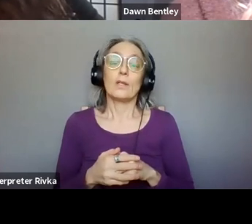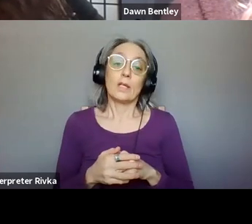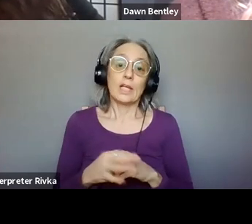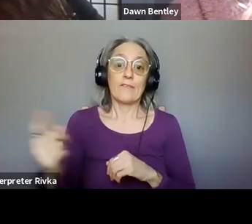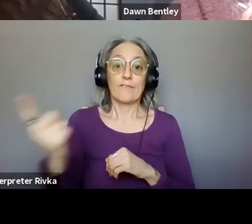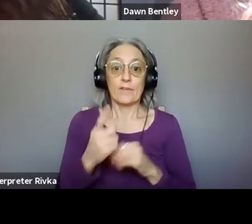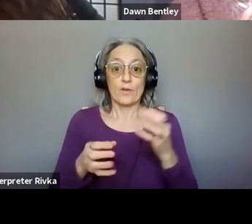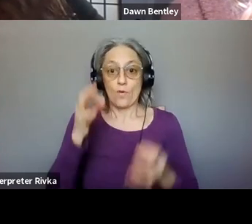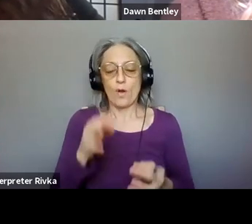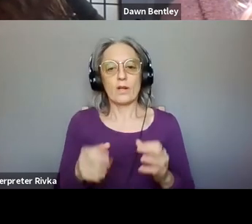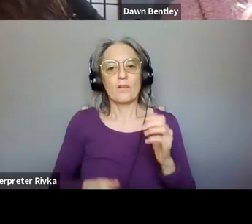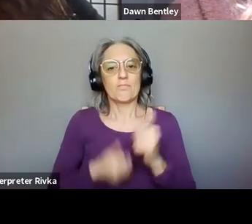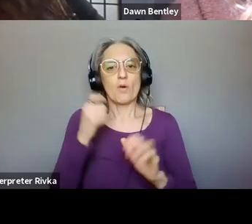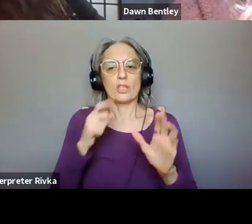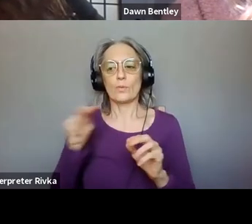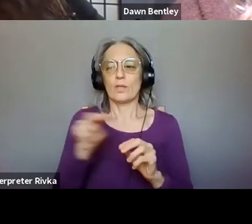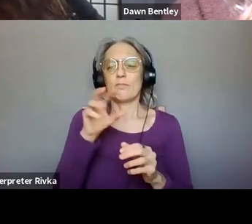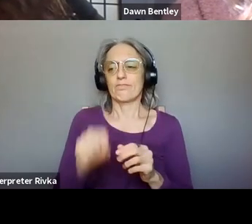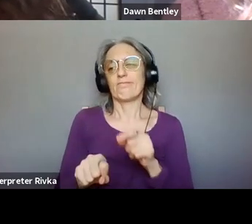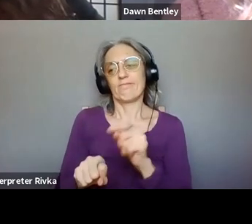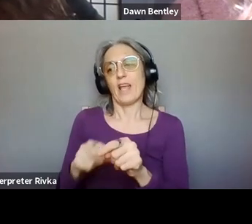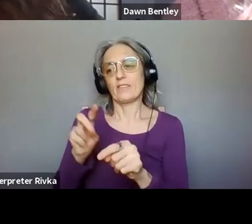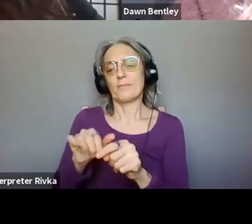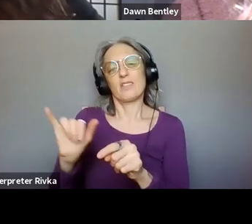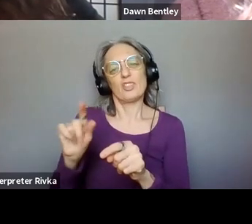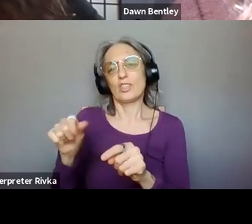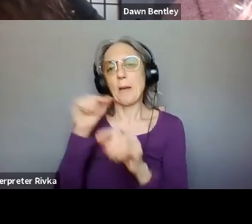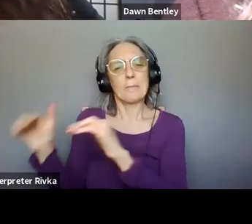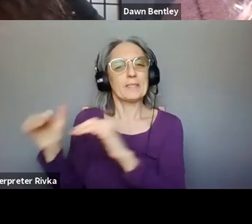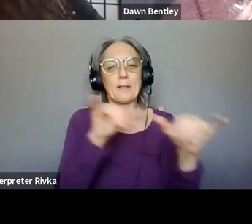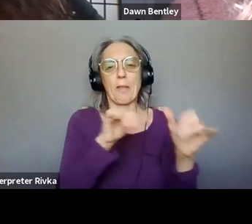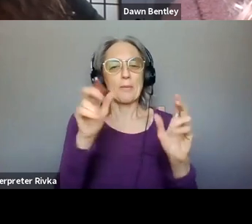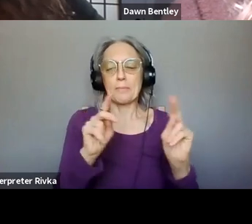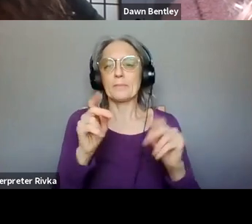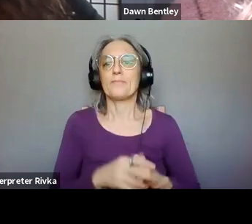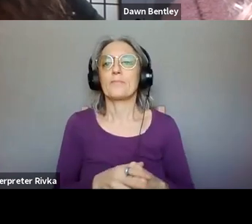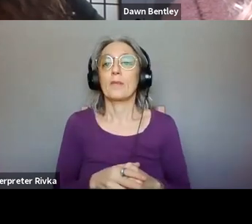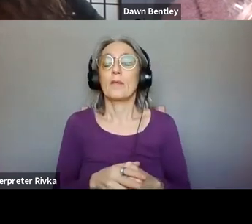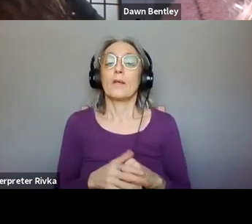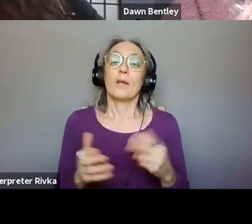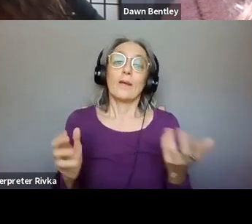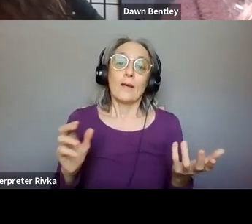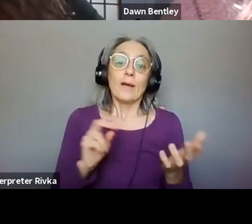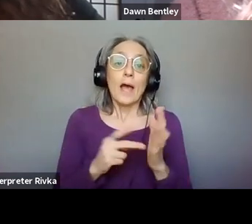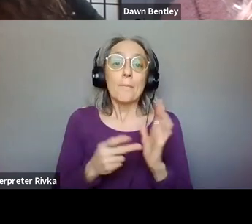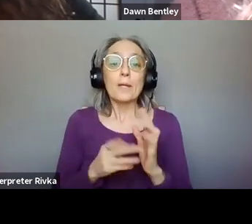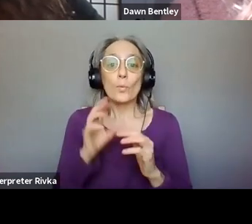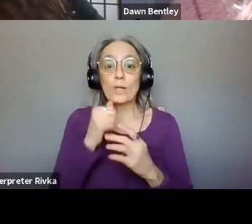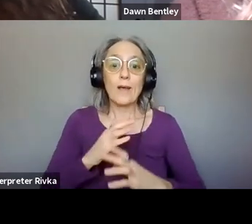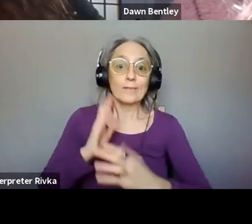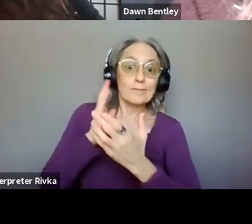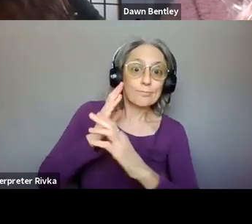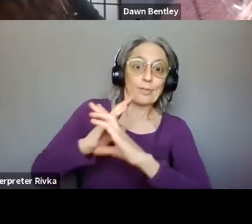But like I say, it wouldn't necessarily prevent it from being filed, but hopefully it will help to a smoother resolution.